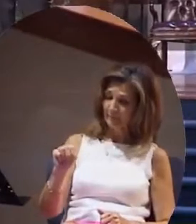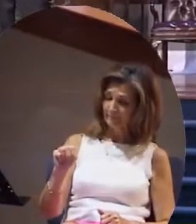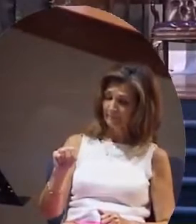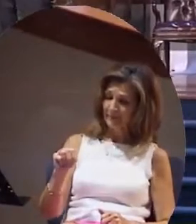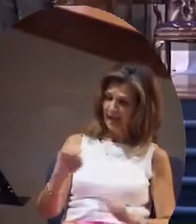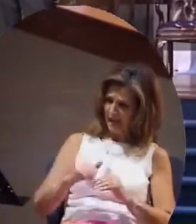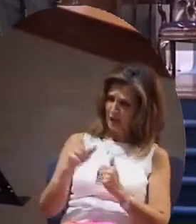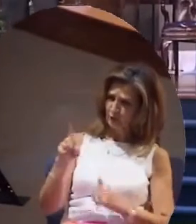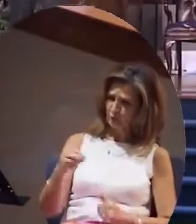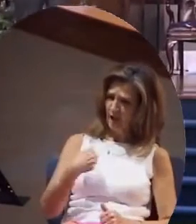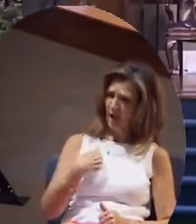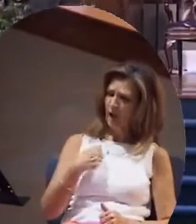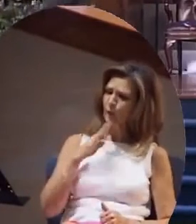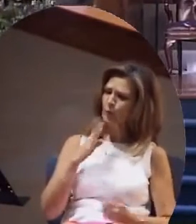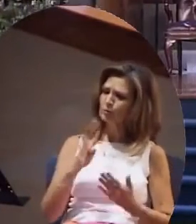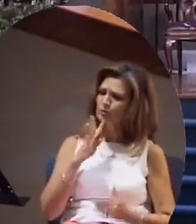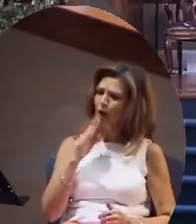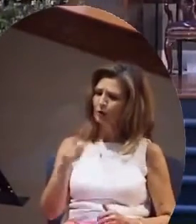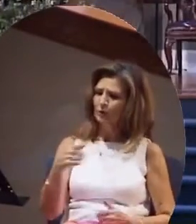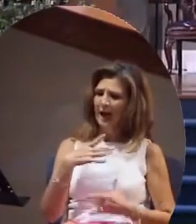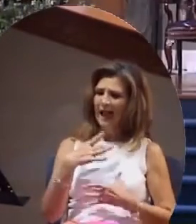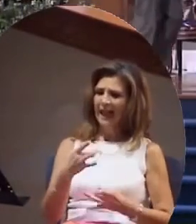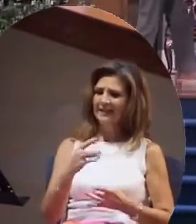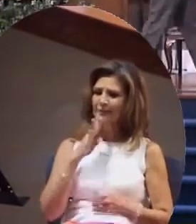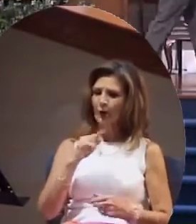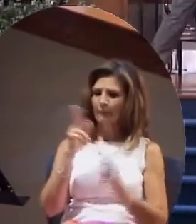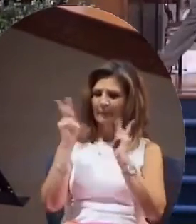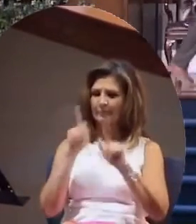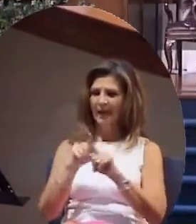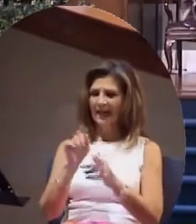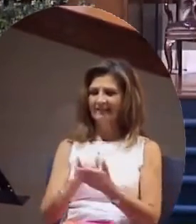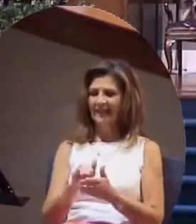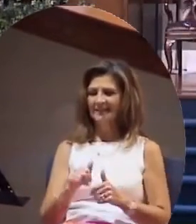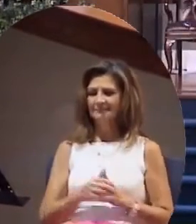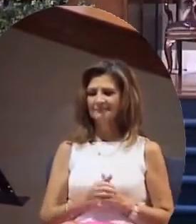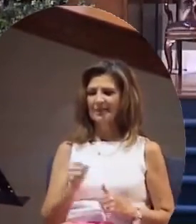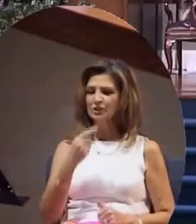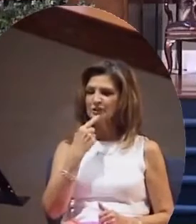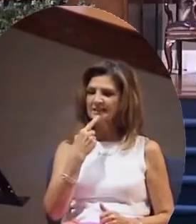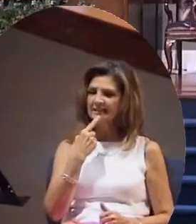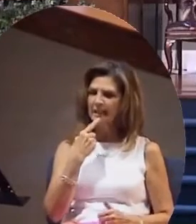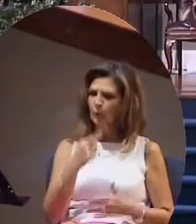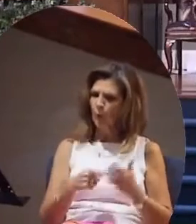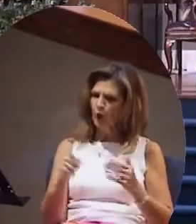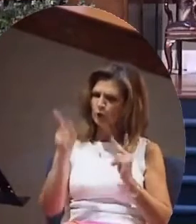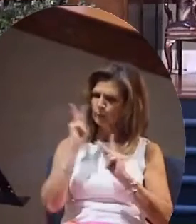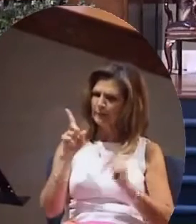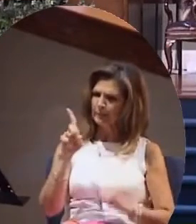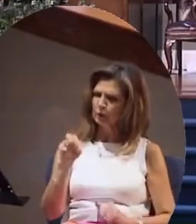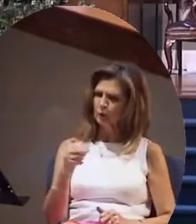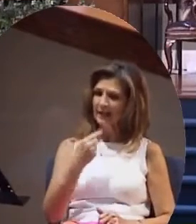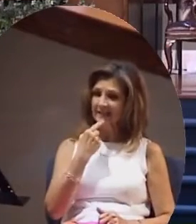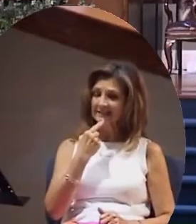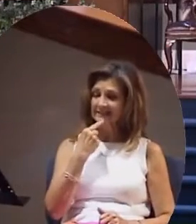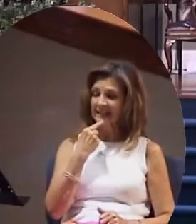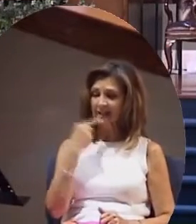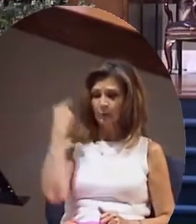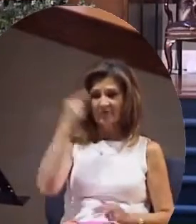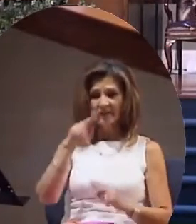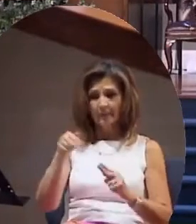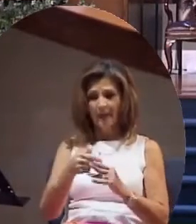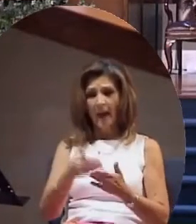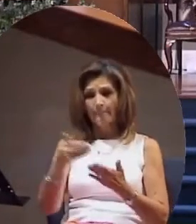ma'am, how are you doing? I was just going to talk to her. I love to talk to people like that. And she said, what are you folks doing? I said, well, we're looking to buy this